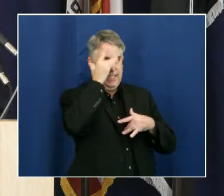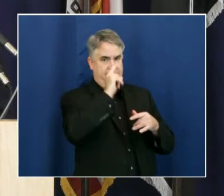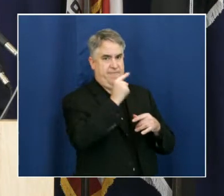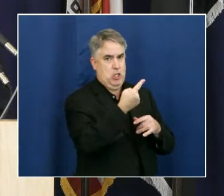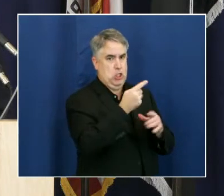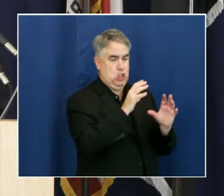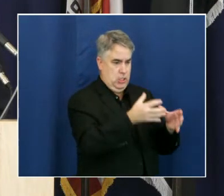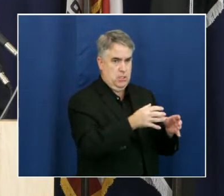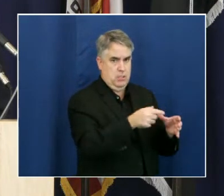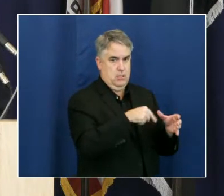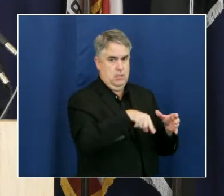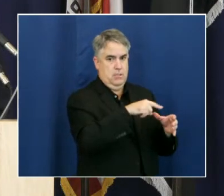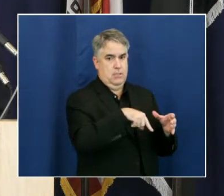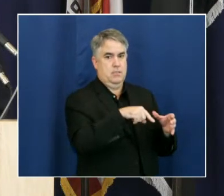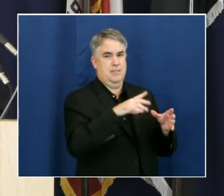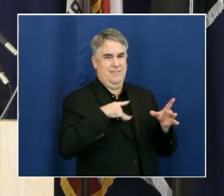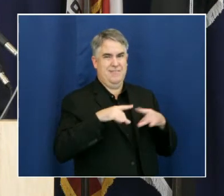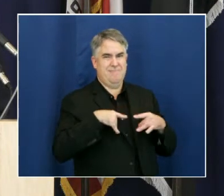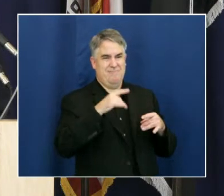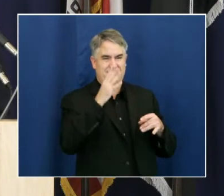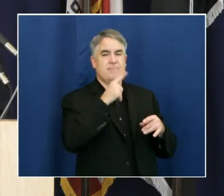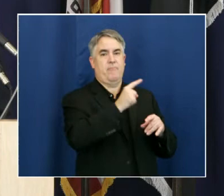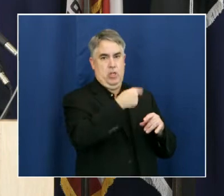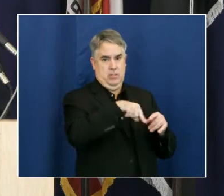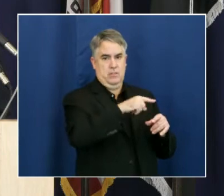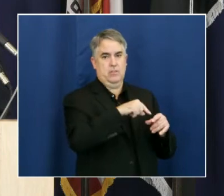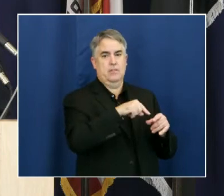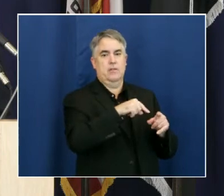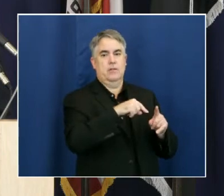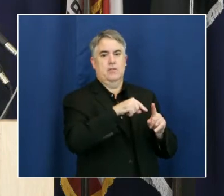contracted COVID-19, they would have severe complications.